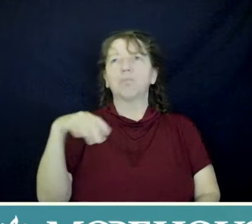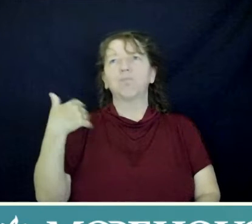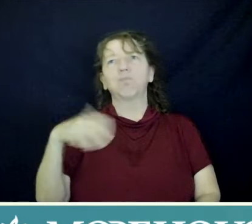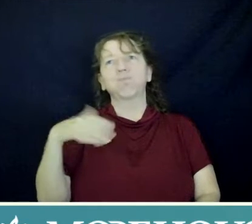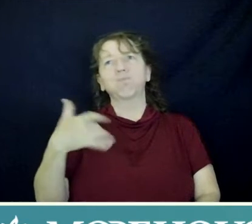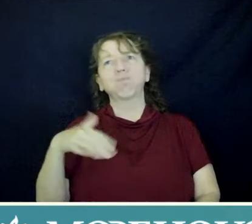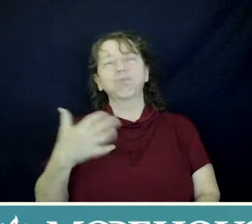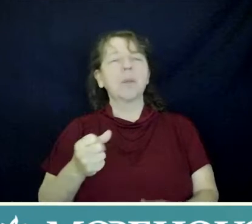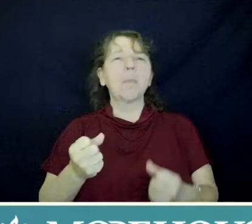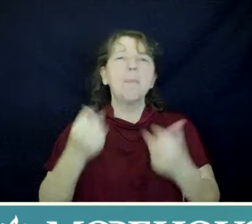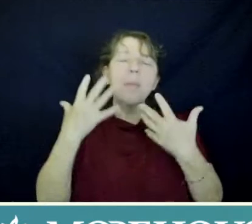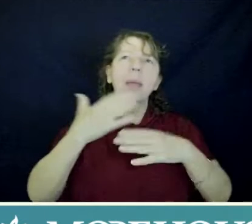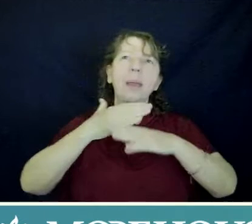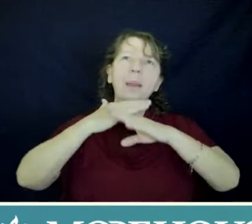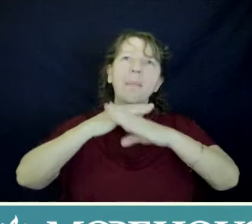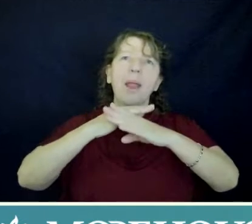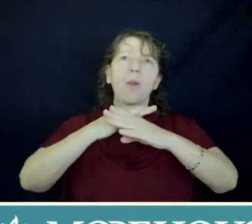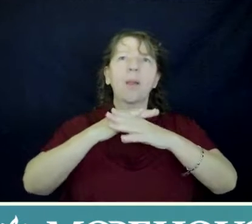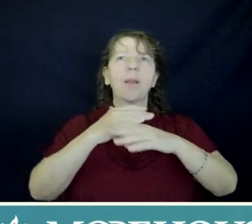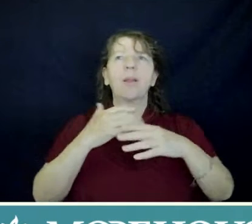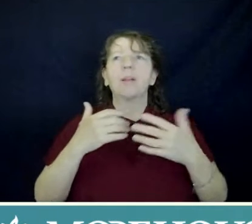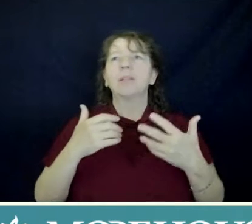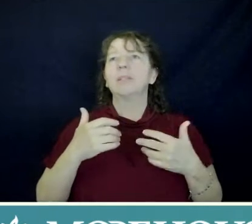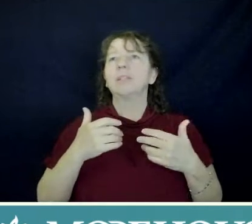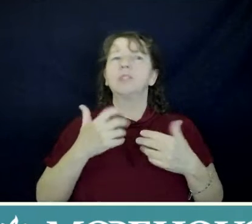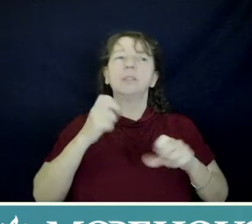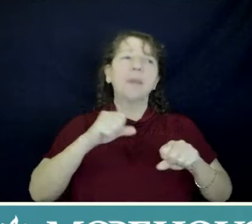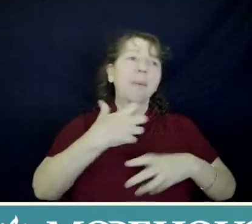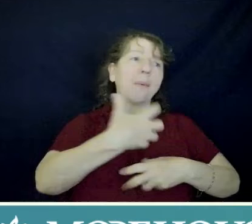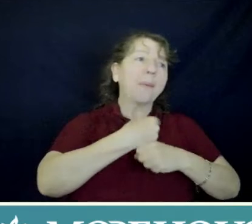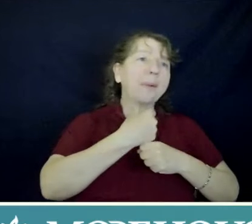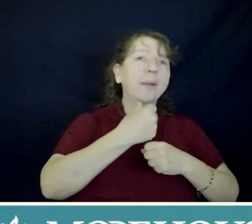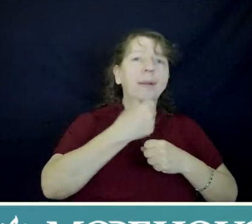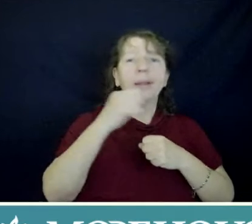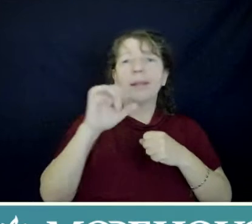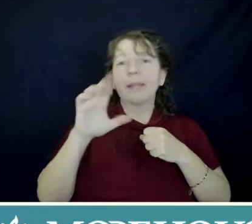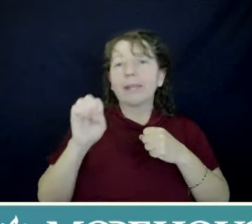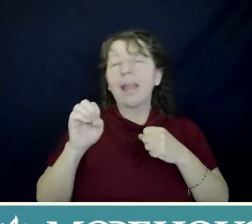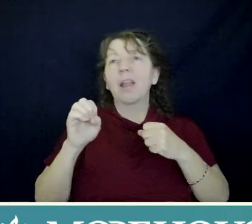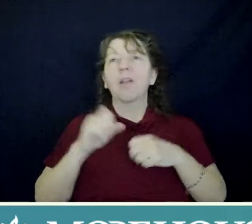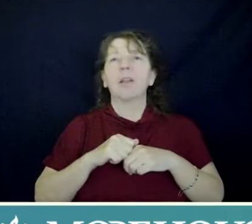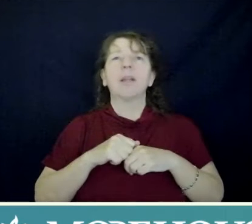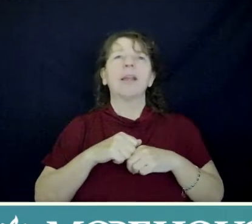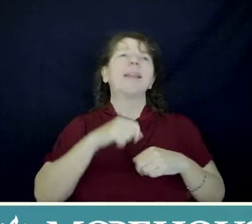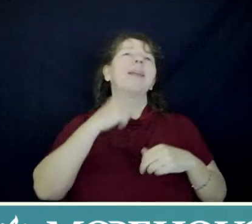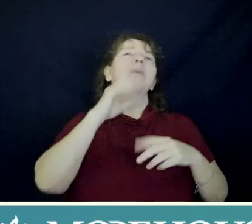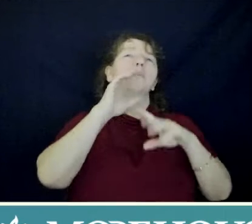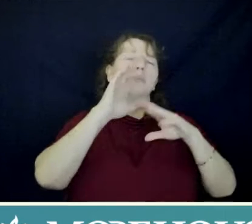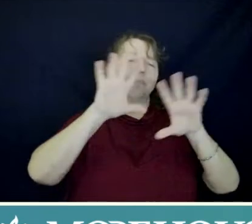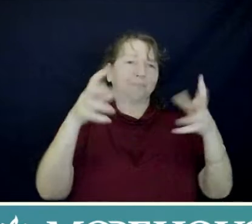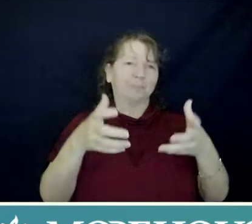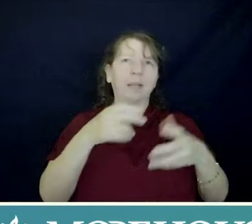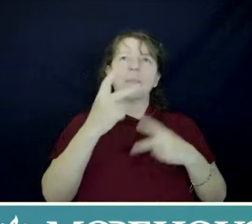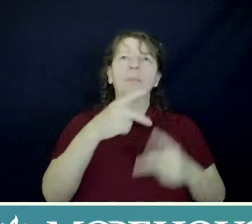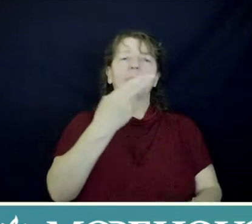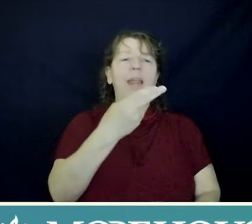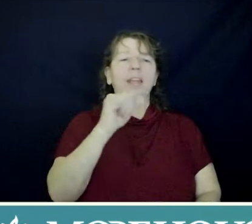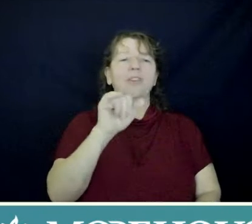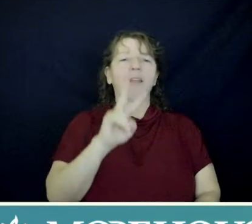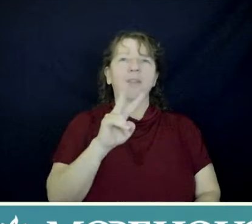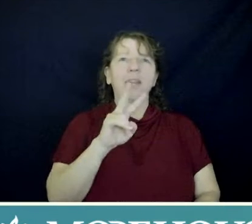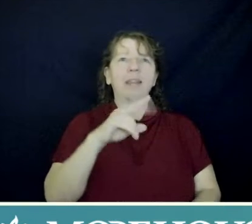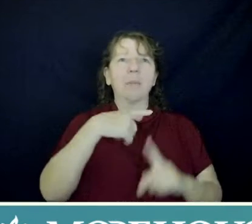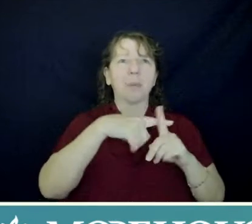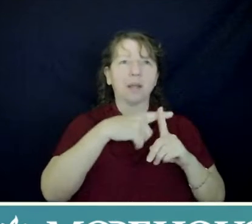health outcomes for adult recipients of care. These are individuals who are HIV positive on treatment. And one of the major